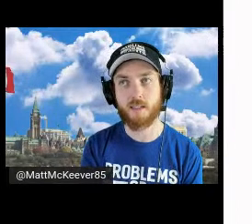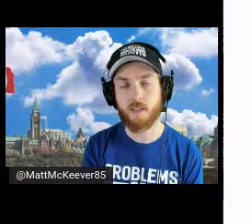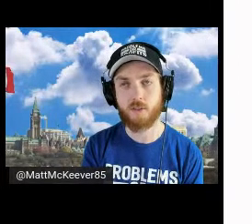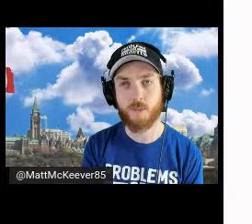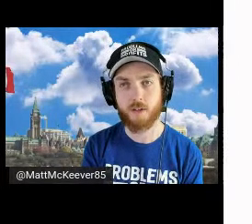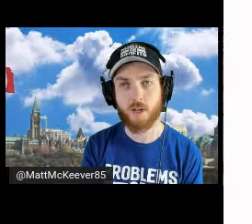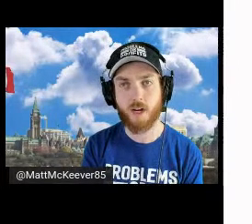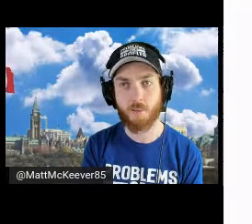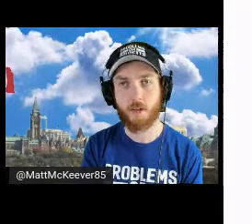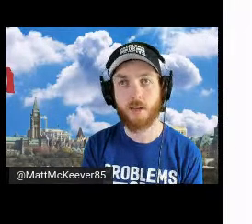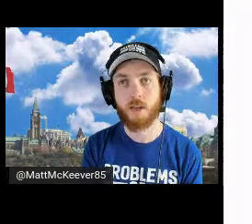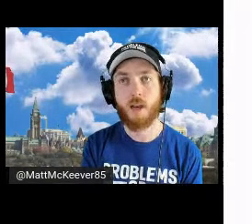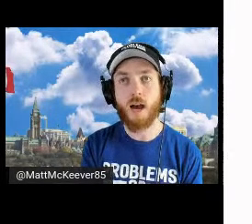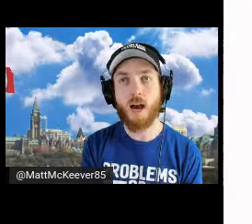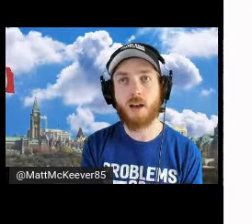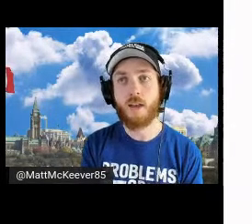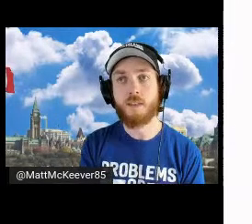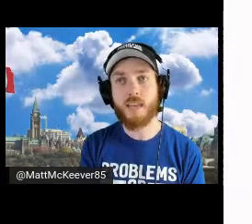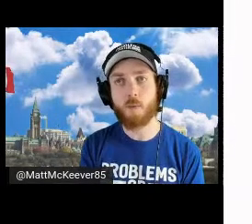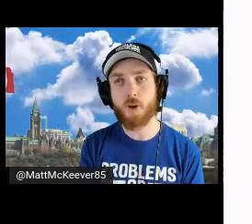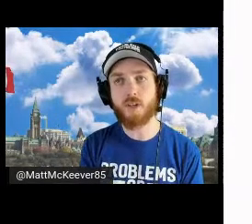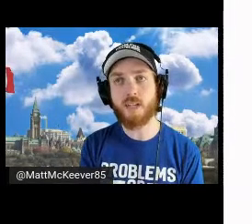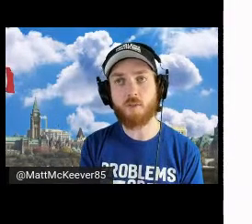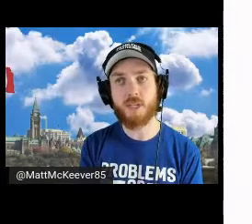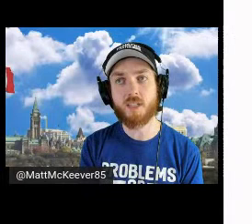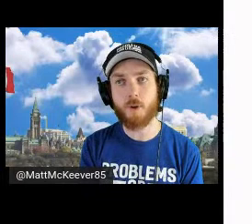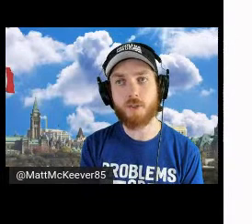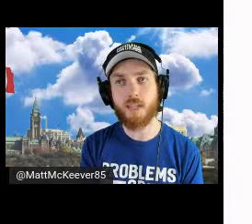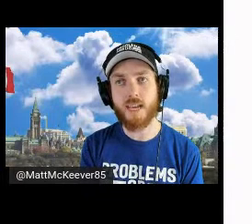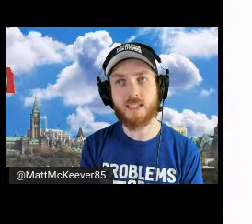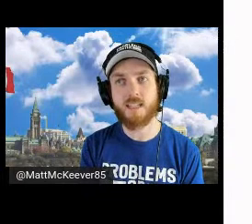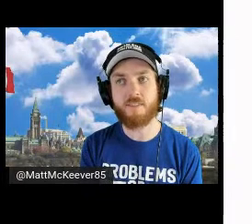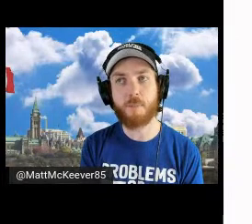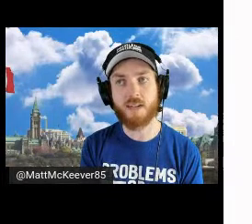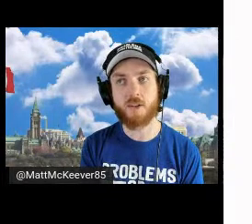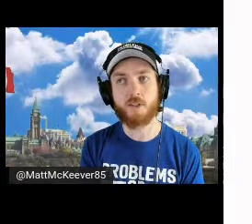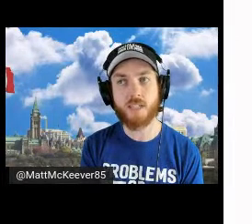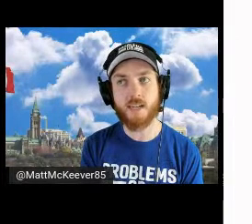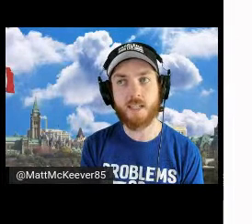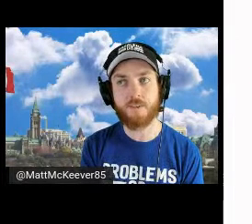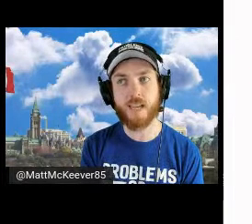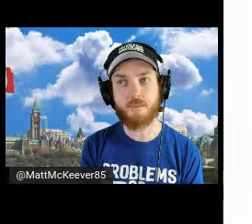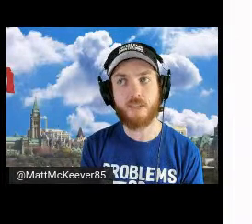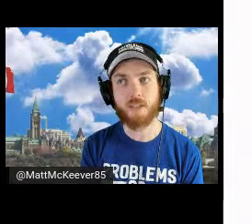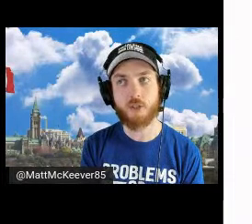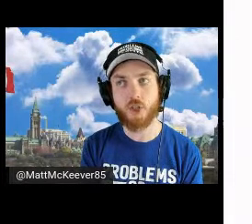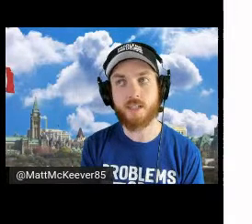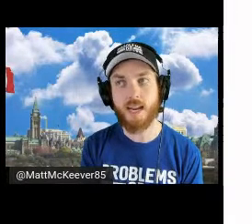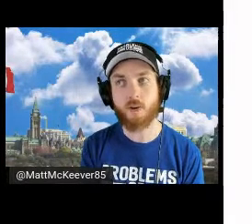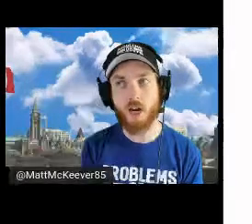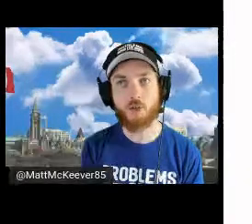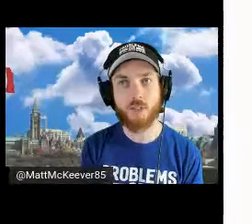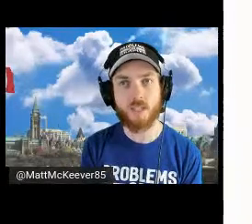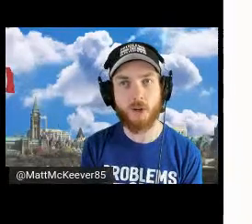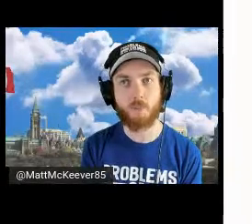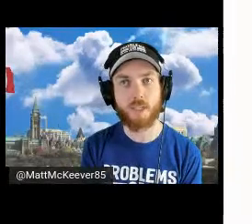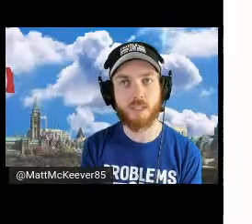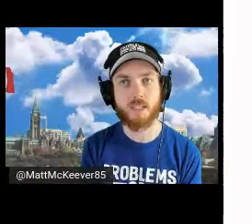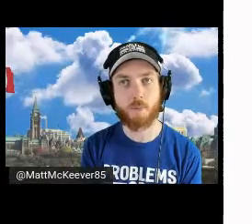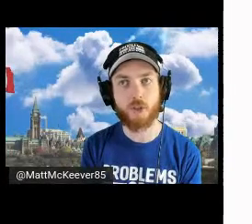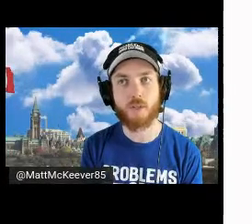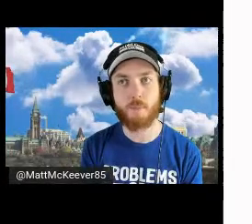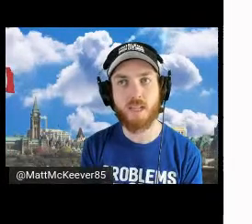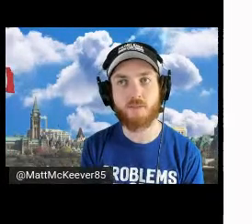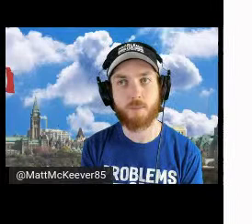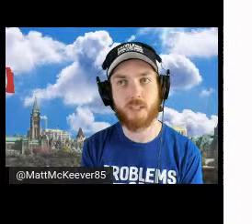can, continues Mr. Carpe. The Alberta government supposedly has enough medical and scientific evidence to shut down hundreds of small